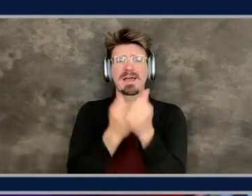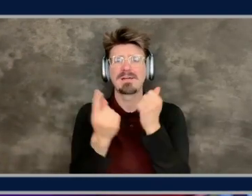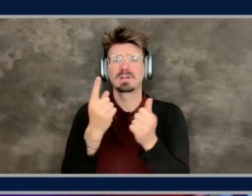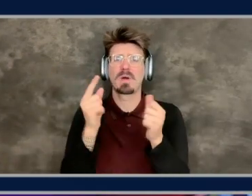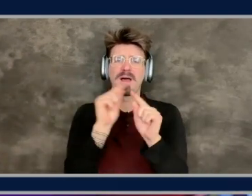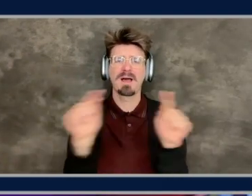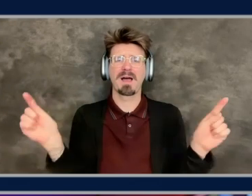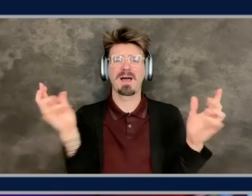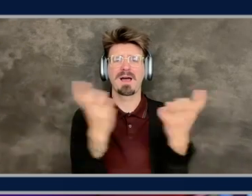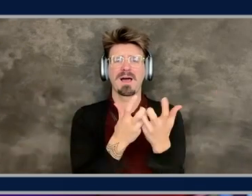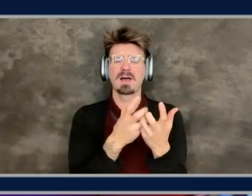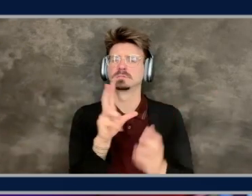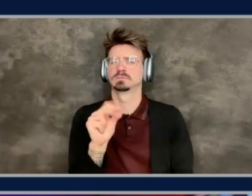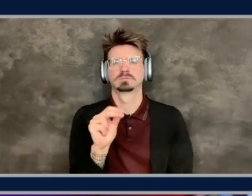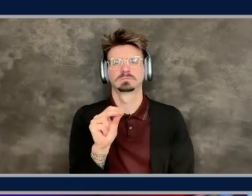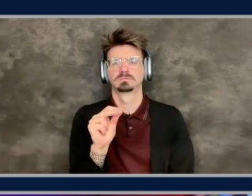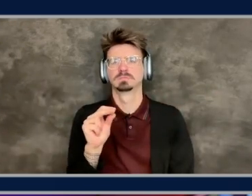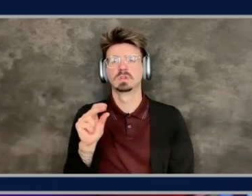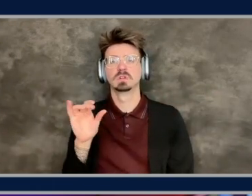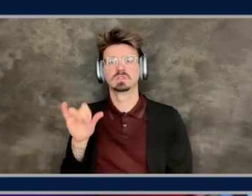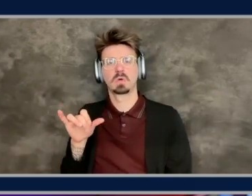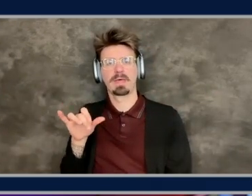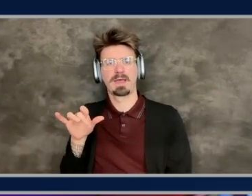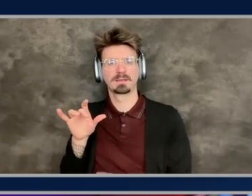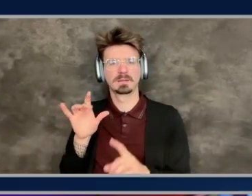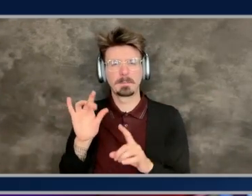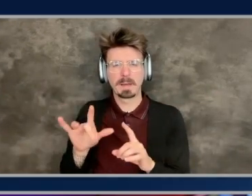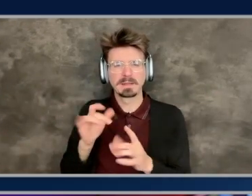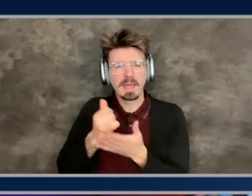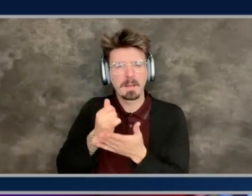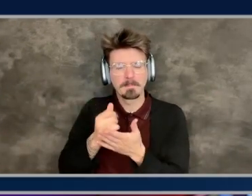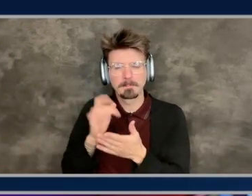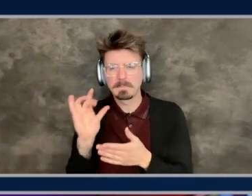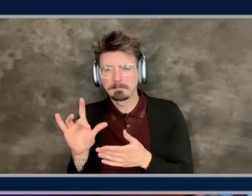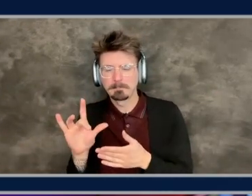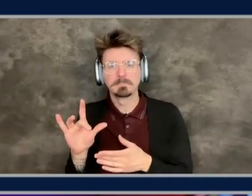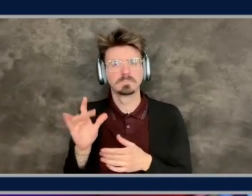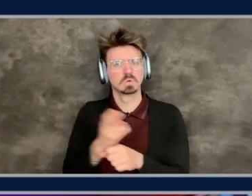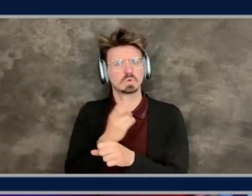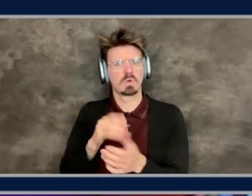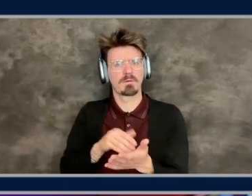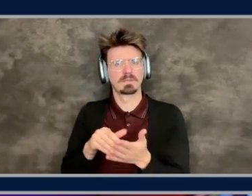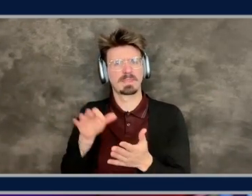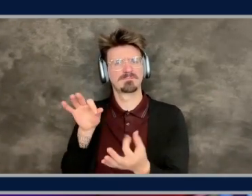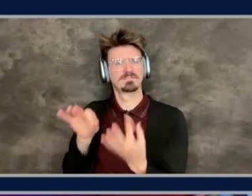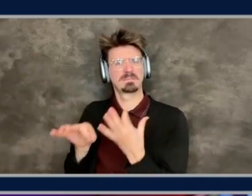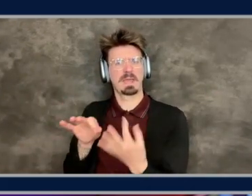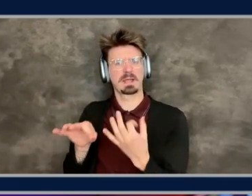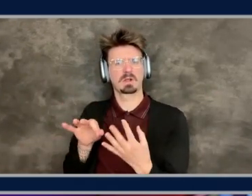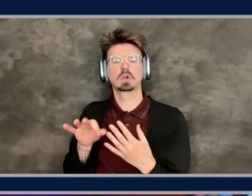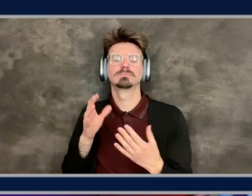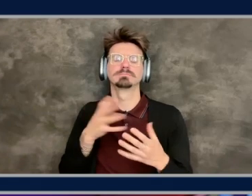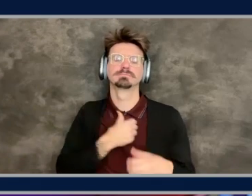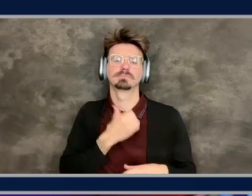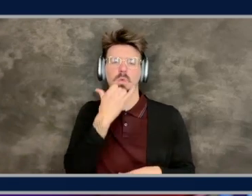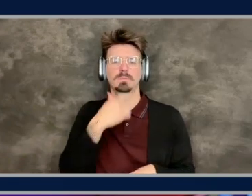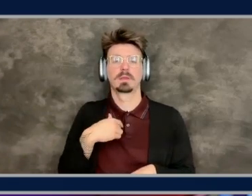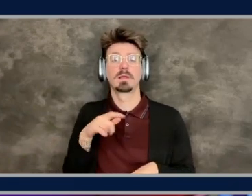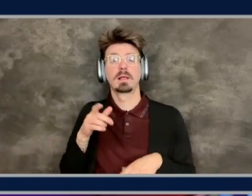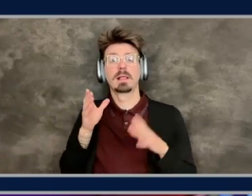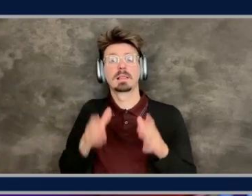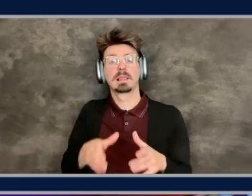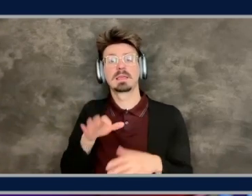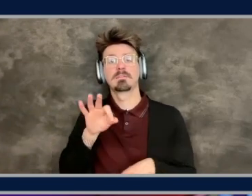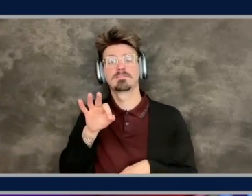use that. This is something that we are developing consistently. We're looking at that feedback and we're taking that into consideration as we develop this further. Right? And we've been